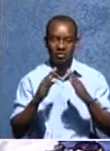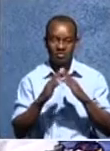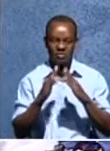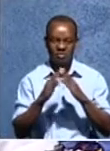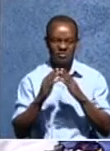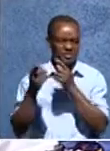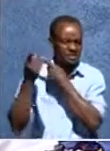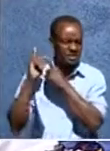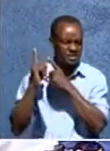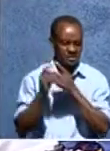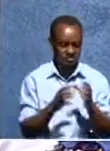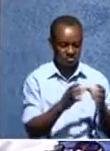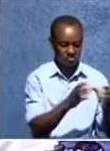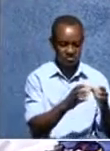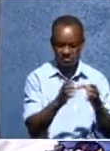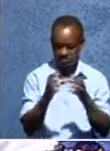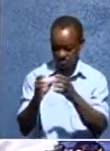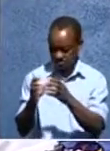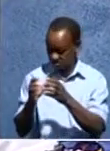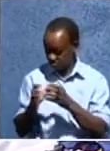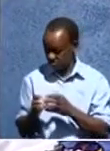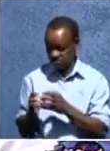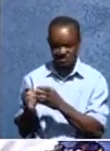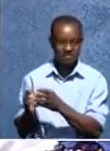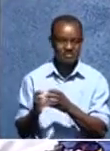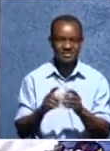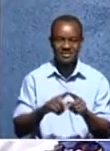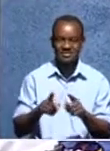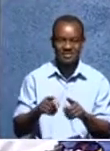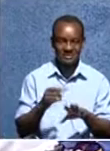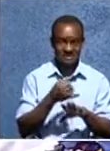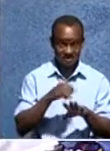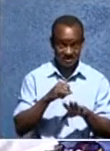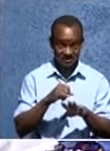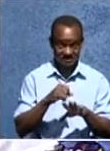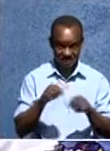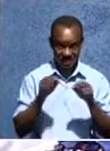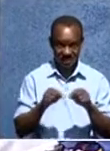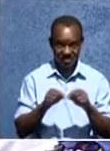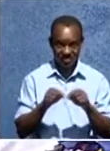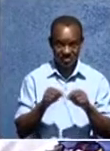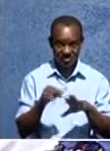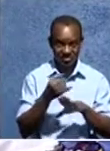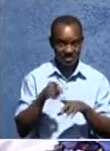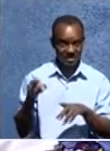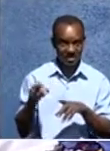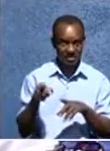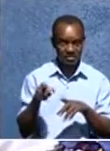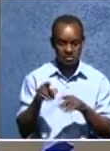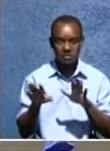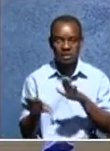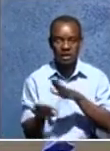different tribal groupings that were assigned to those areas. That is the area which now currently focuses mainly on